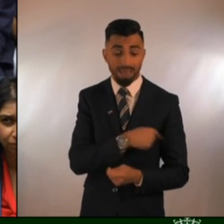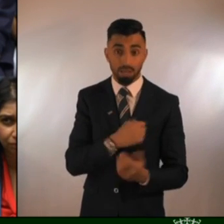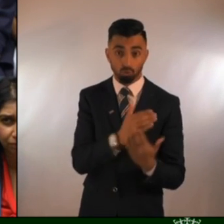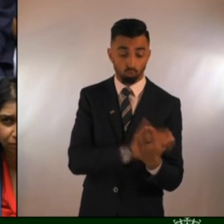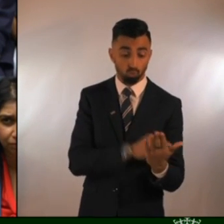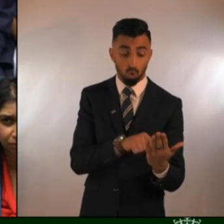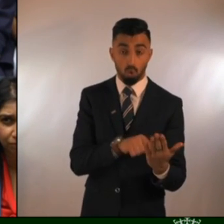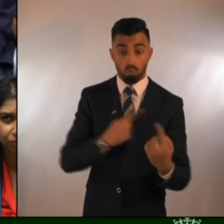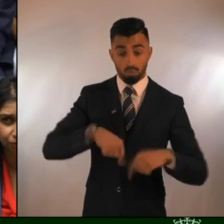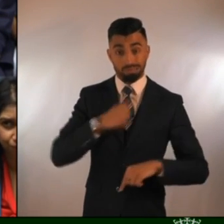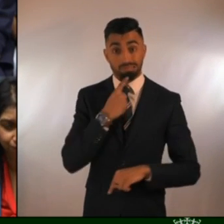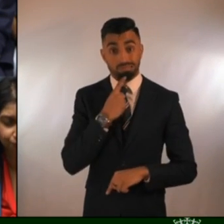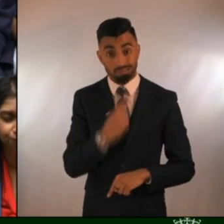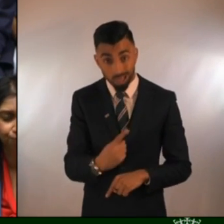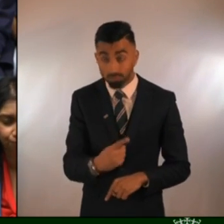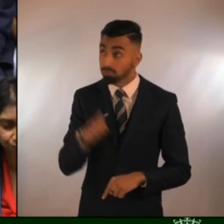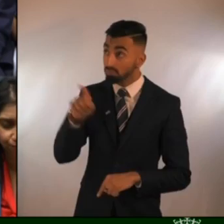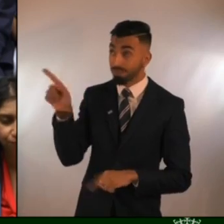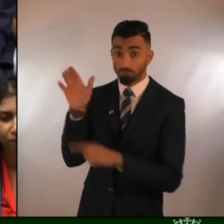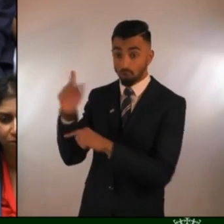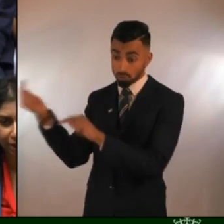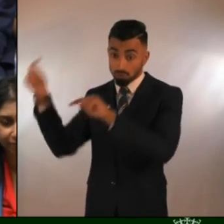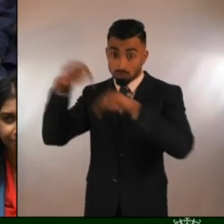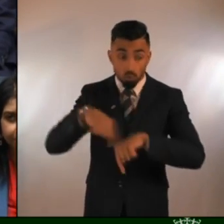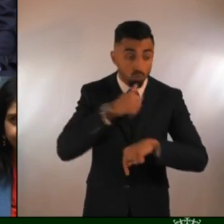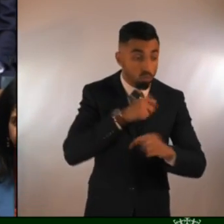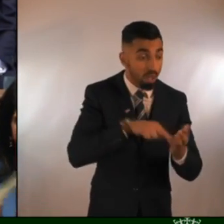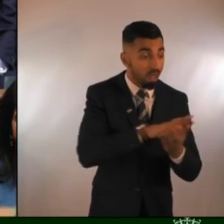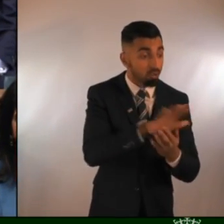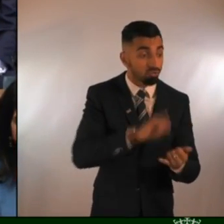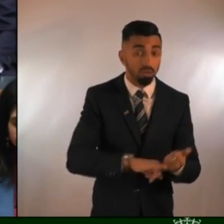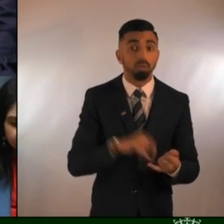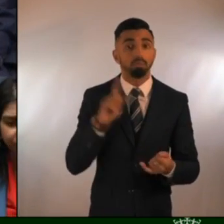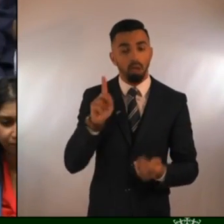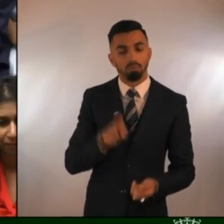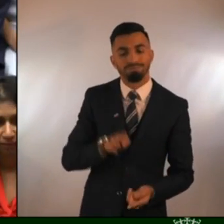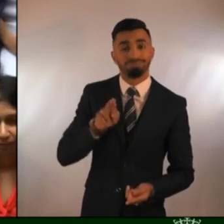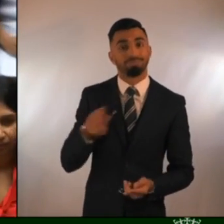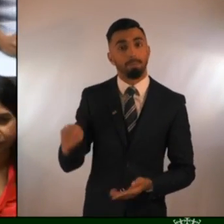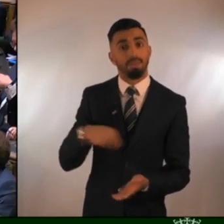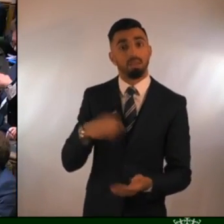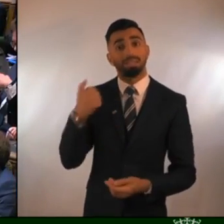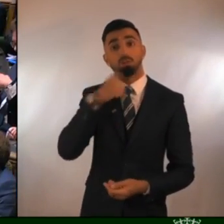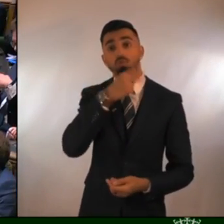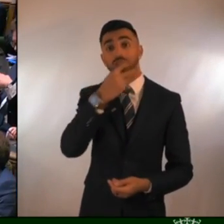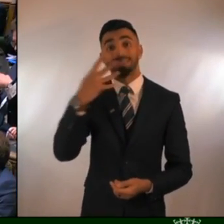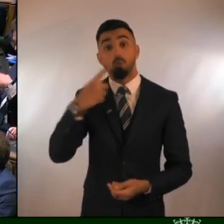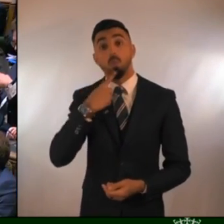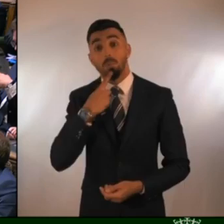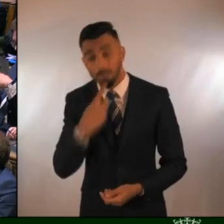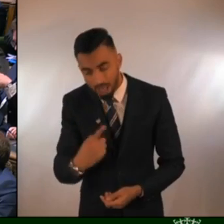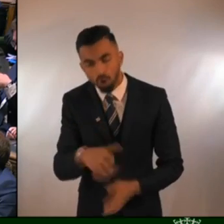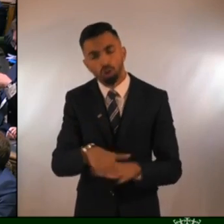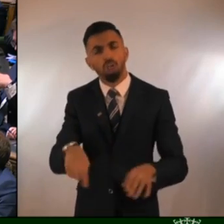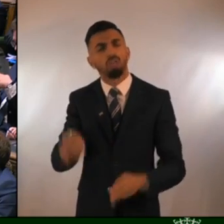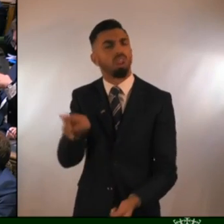we are increasing the immigration health surcharge to £624 with a discounted rate for children. To raise